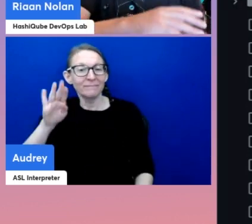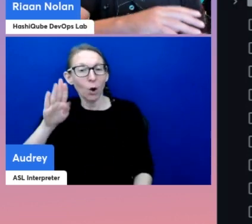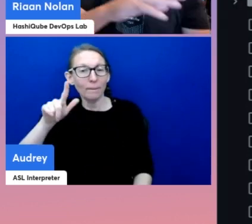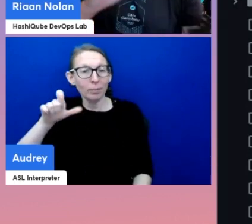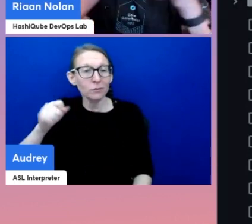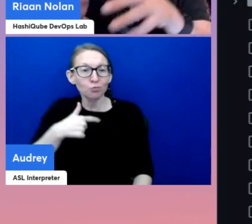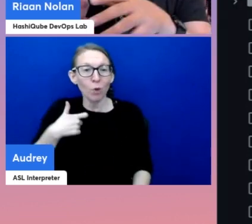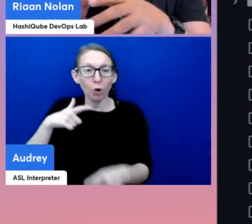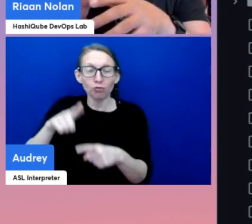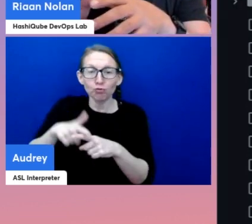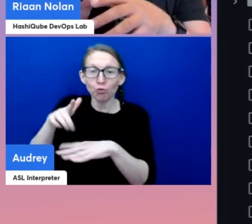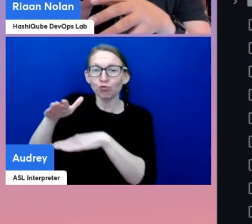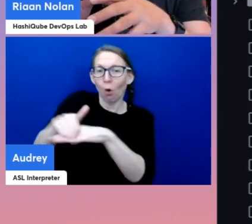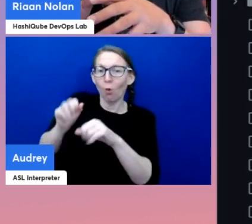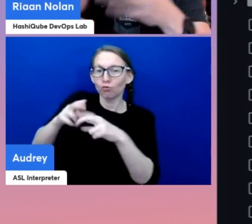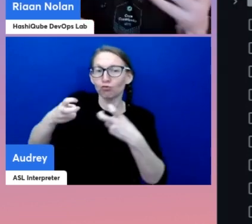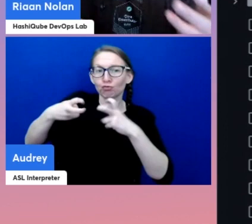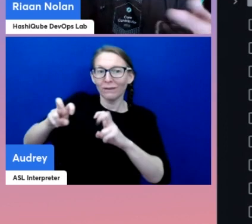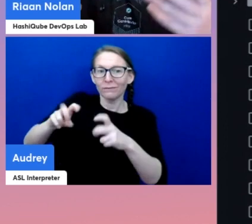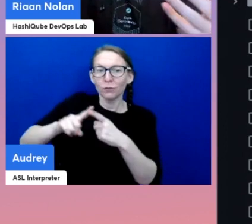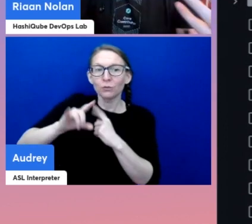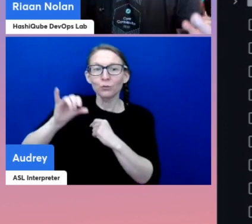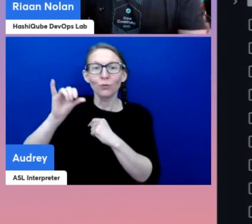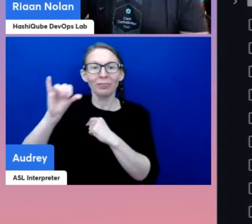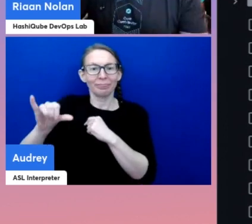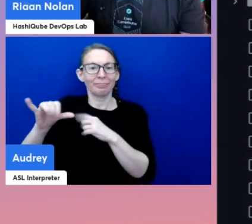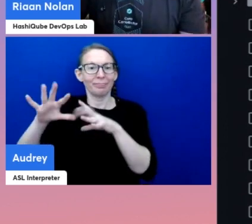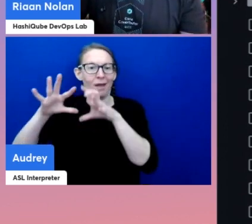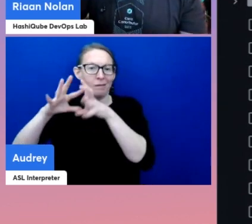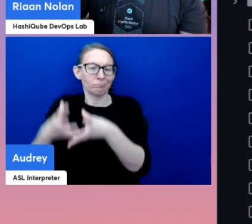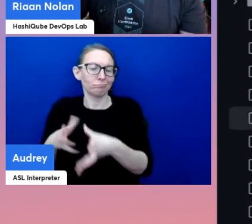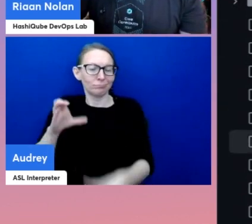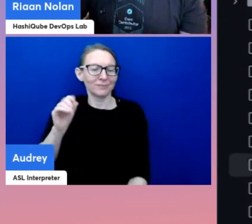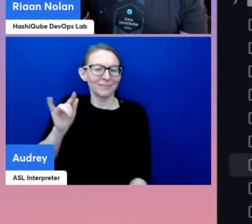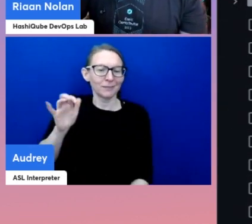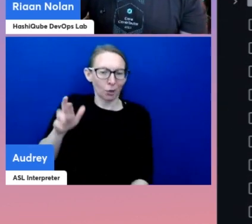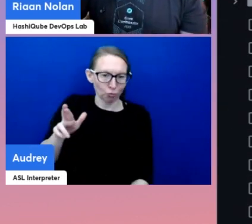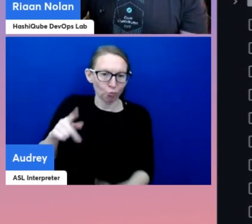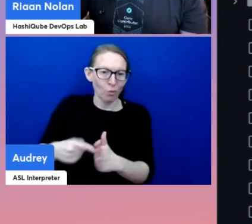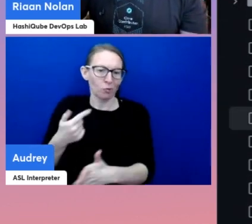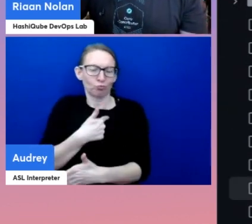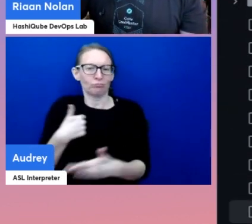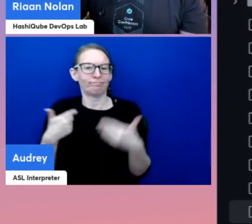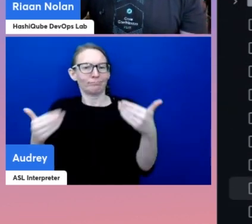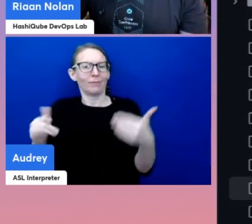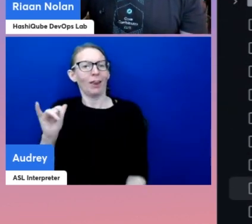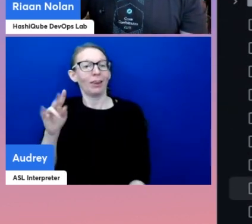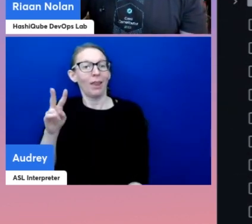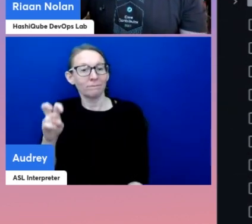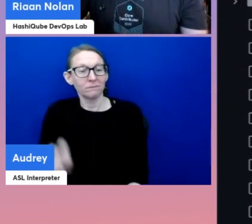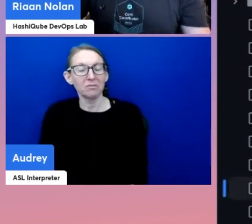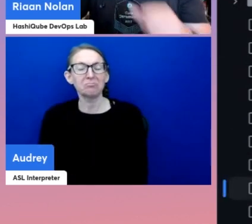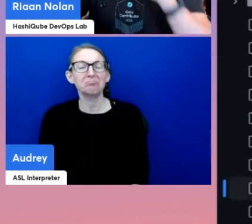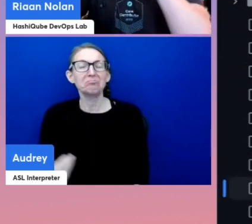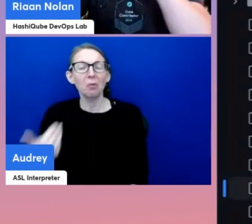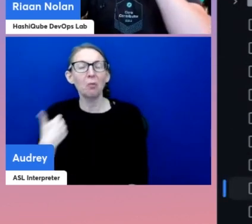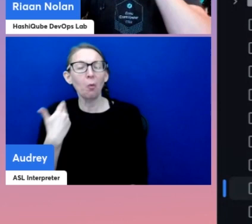or transfer into this container once we are live. Now, let's look at the Docker